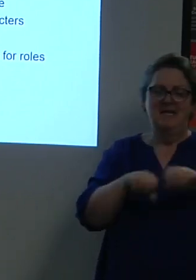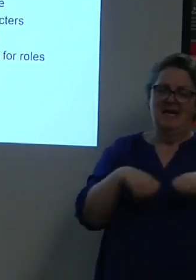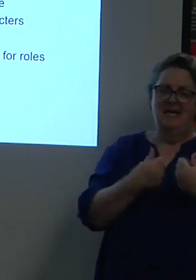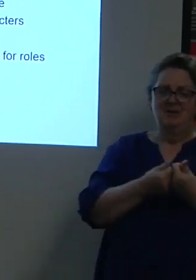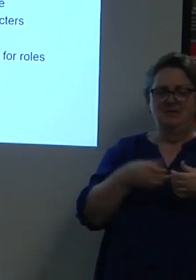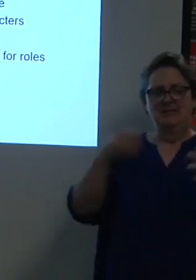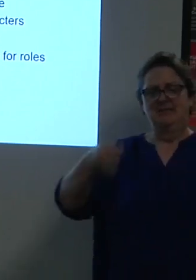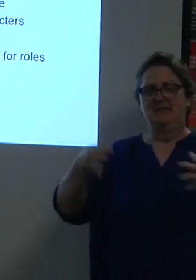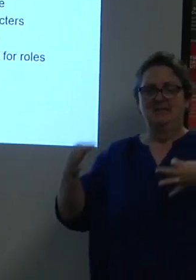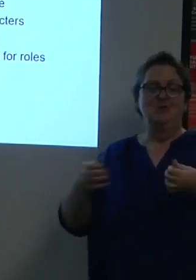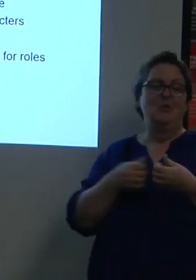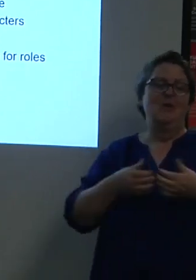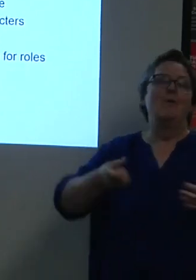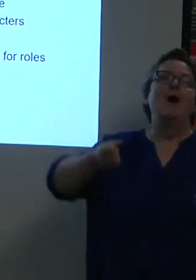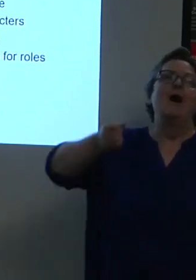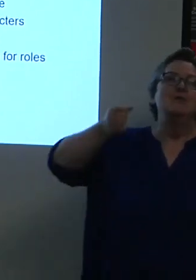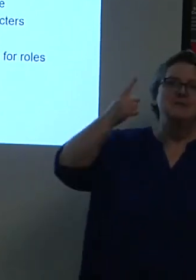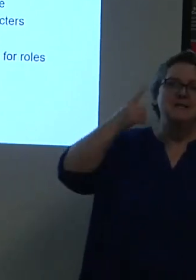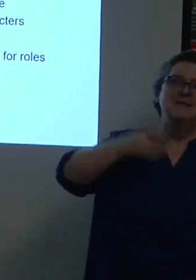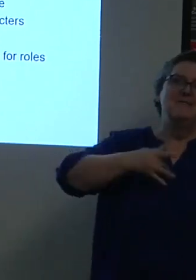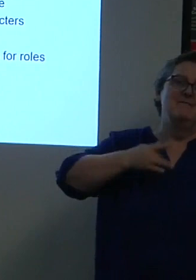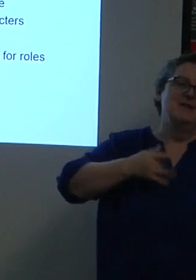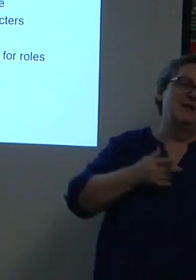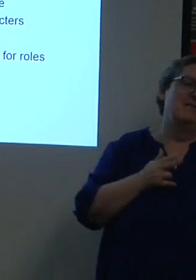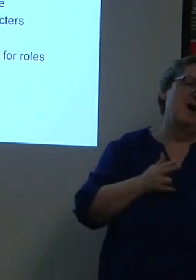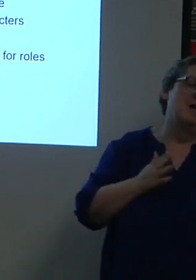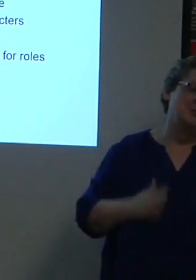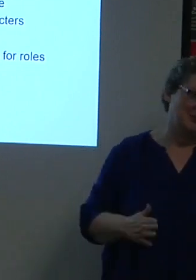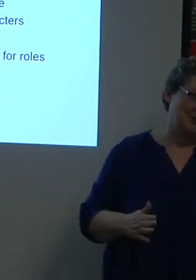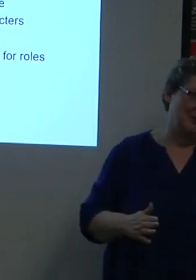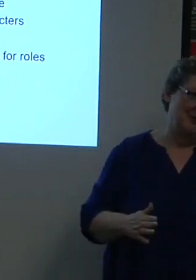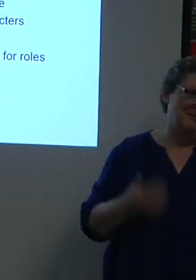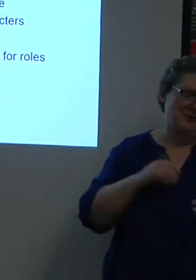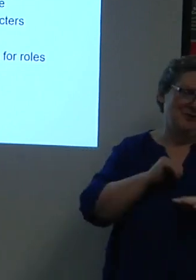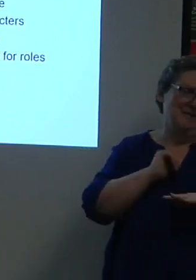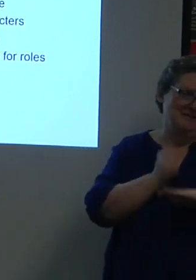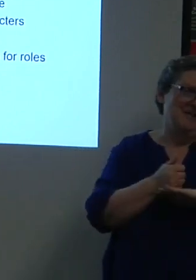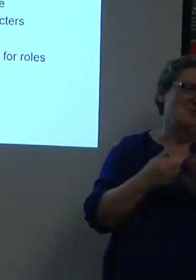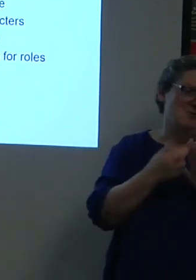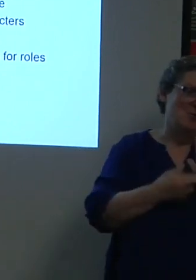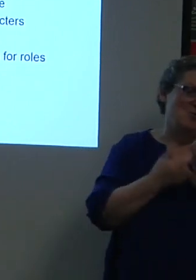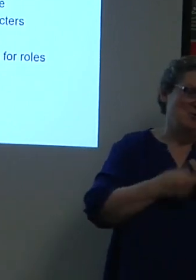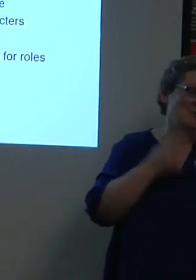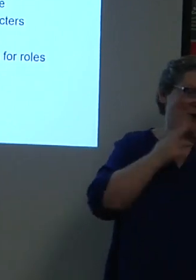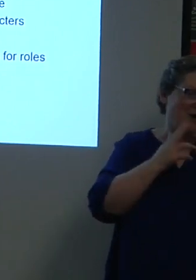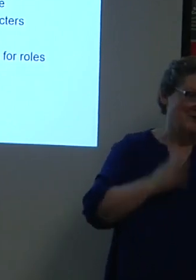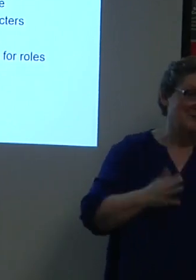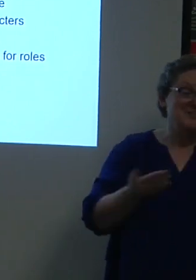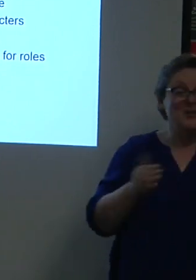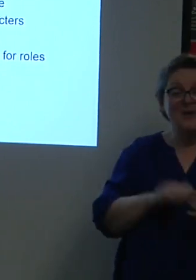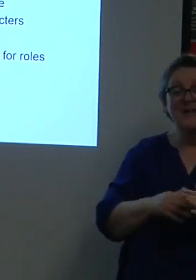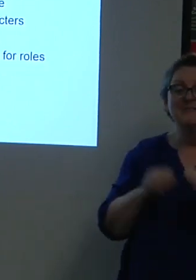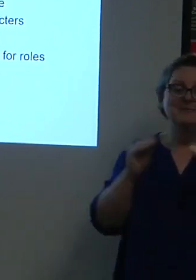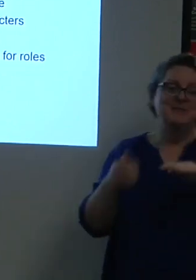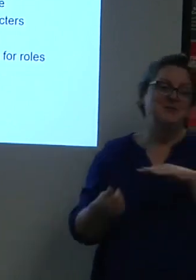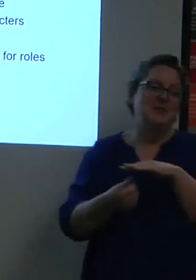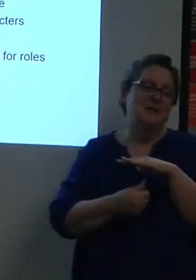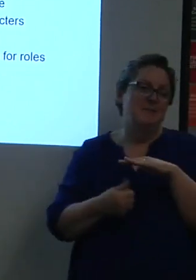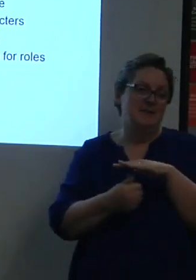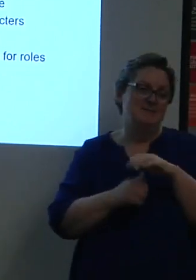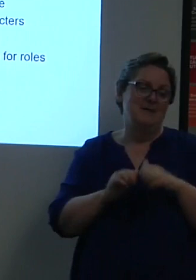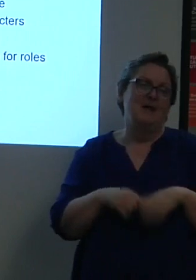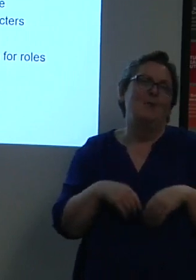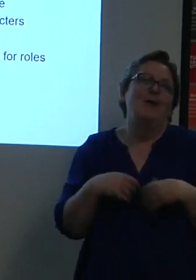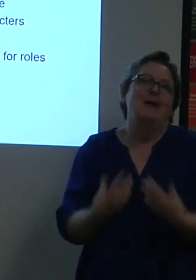agency decision makers without understanding what it was like to be a hunter if you were going to regulate them. So again, if I'm in my windowless basement lecture hall, how am I going to